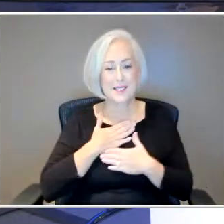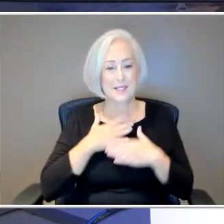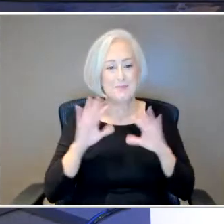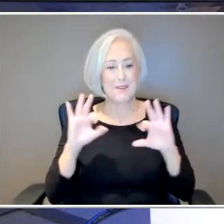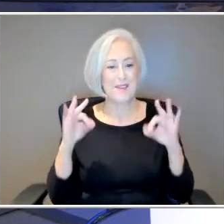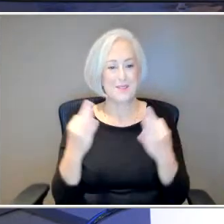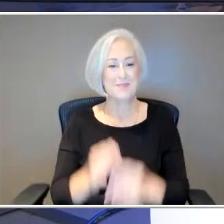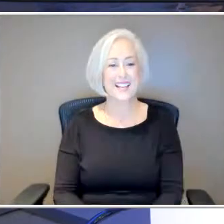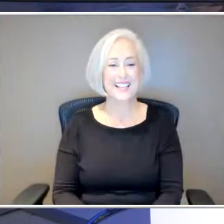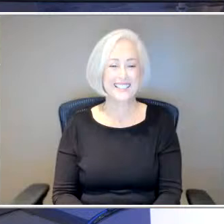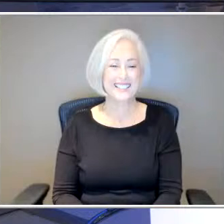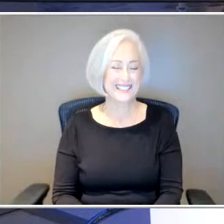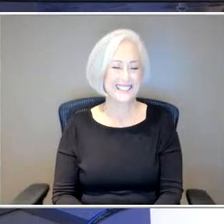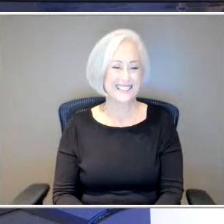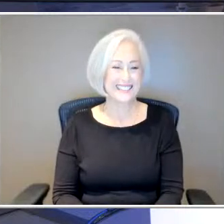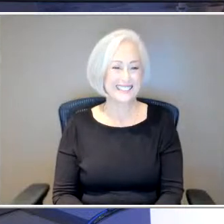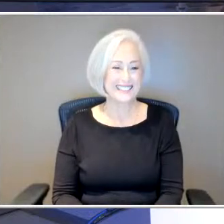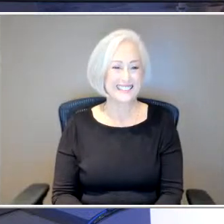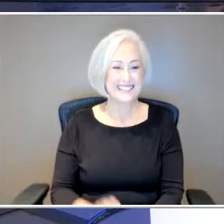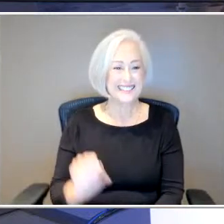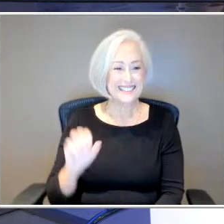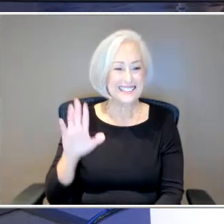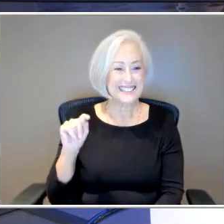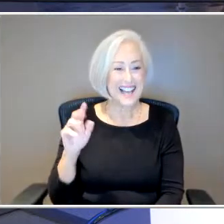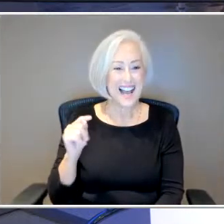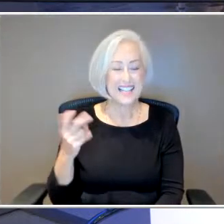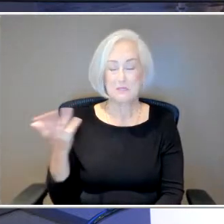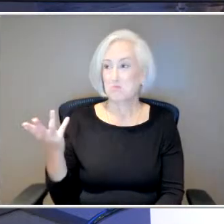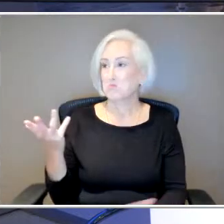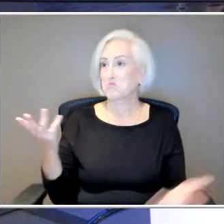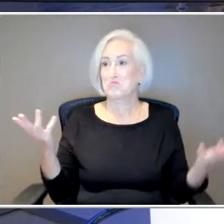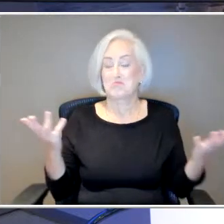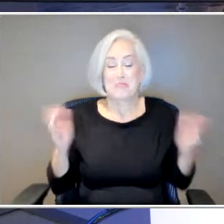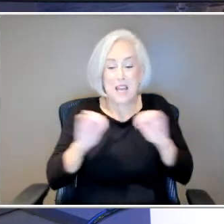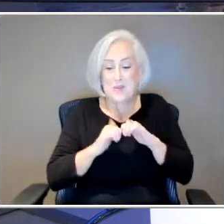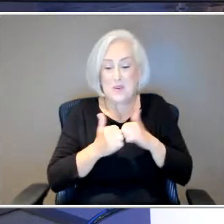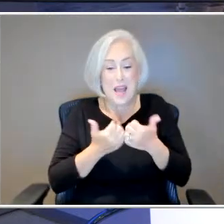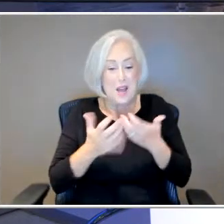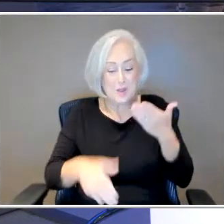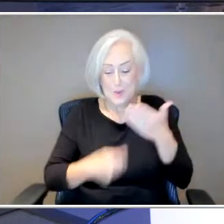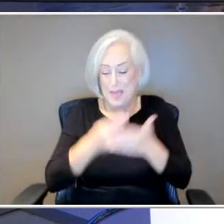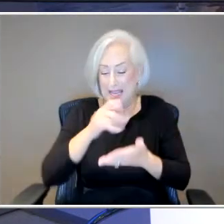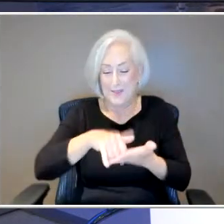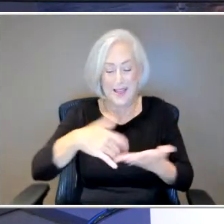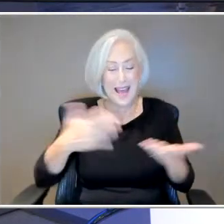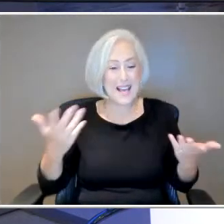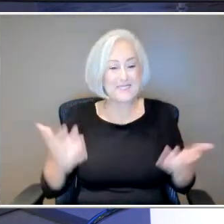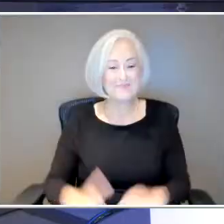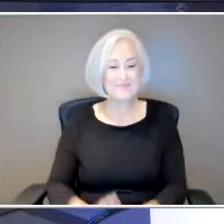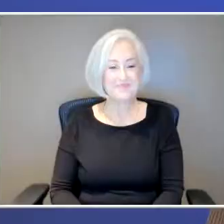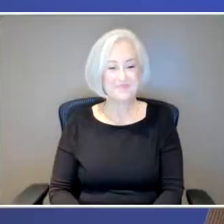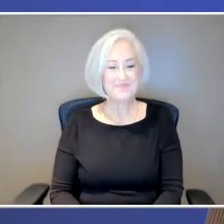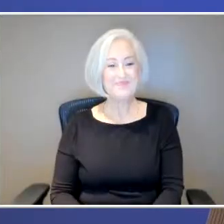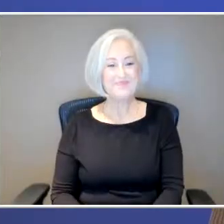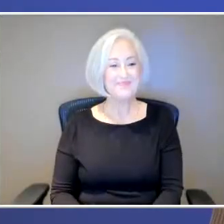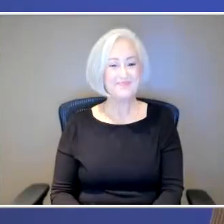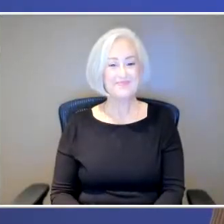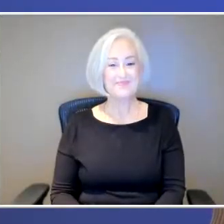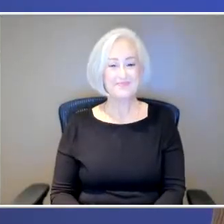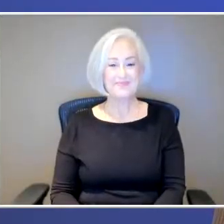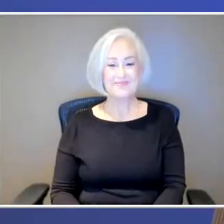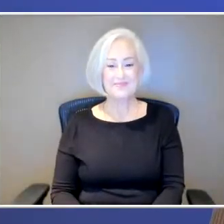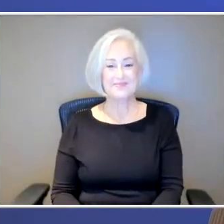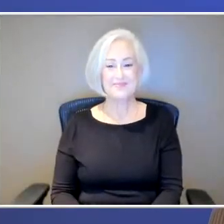Beautiful. Thank you. Scott, would you like to add? How can I add How do you to follow that? up to that? Yeah. I mean, I think the key in any